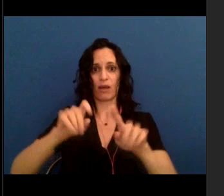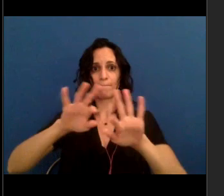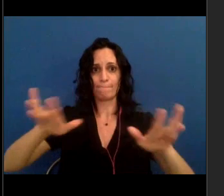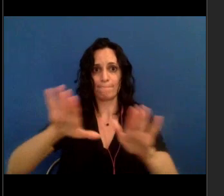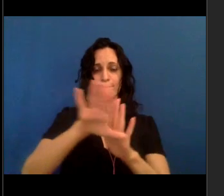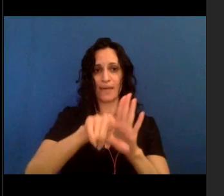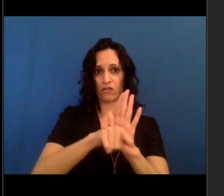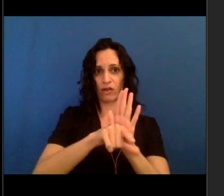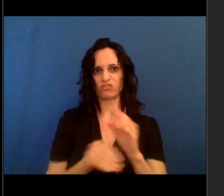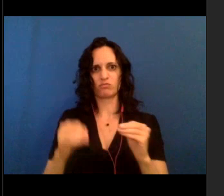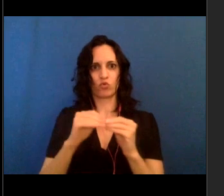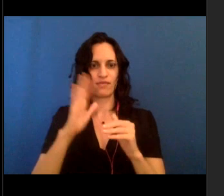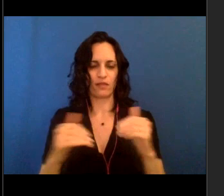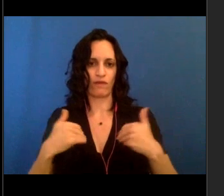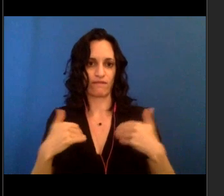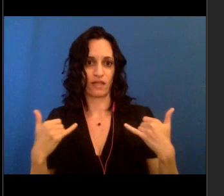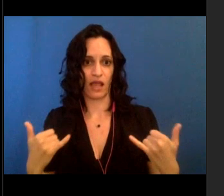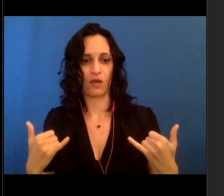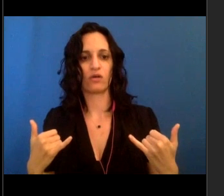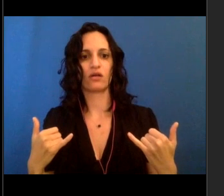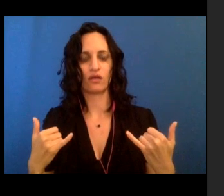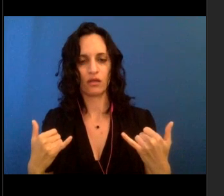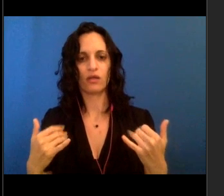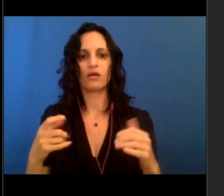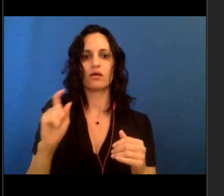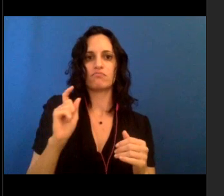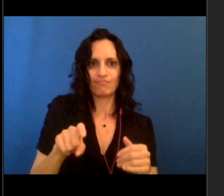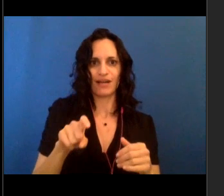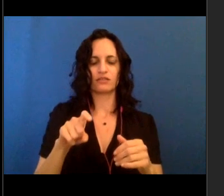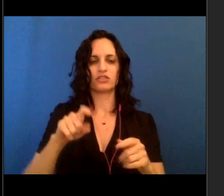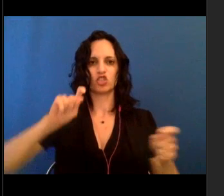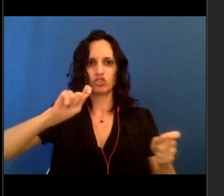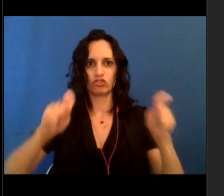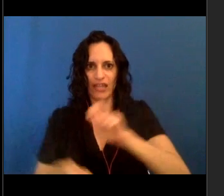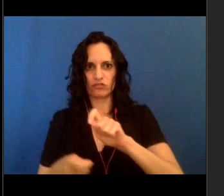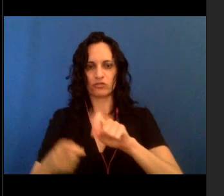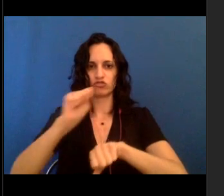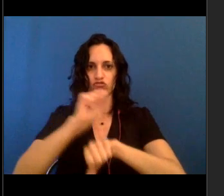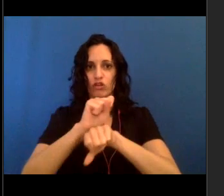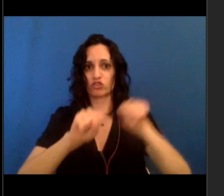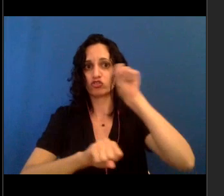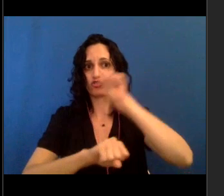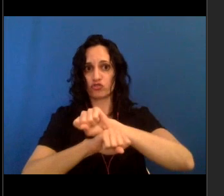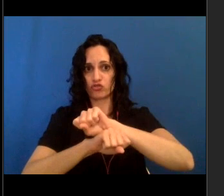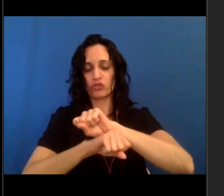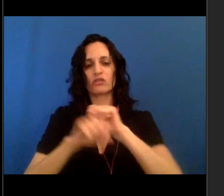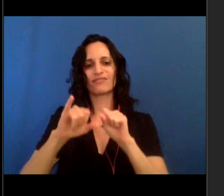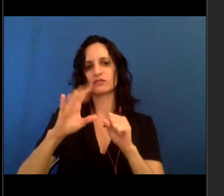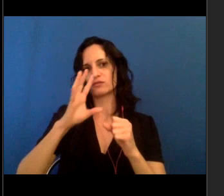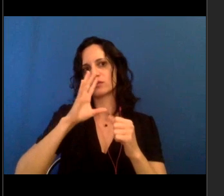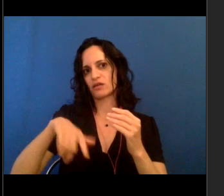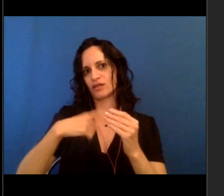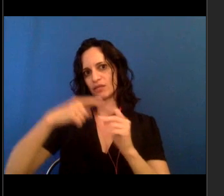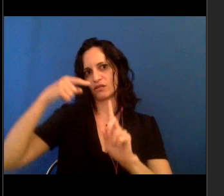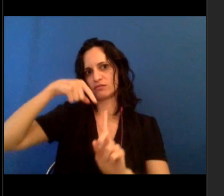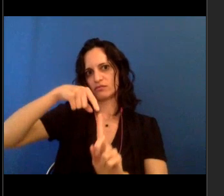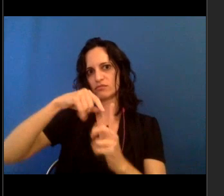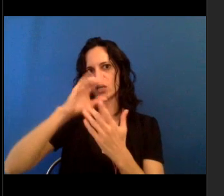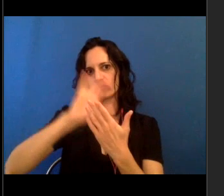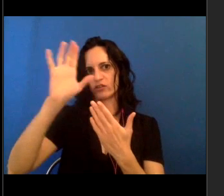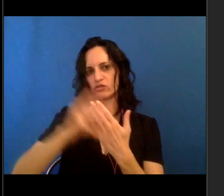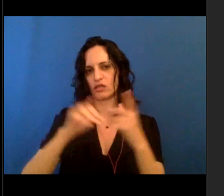field right now, that has to be accompanied by structural changes. And so this is what I mean when I'm talking about changes in the curriculum. And that's